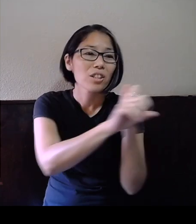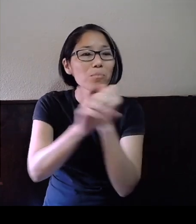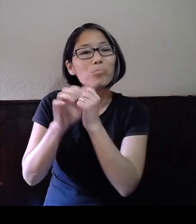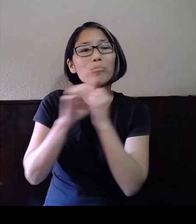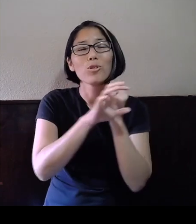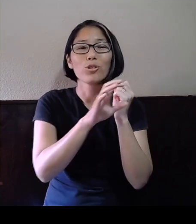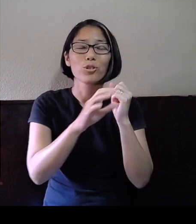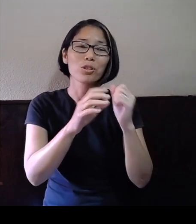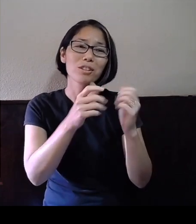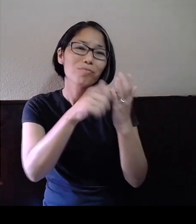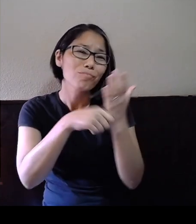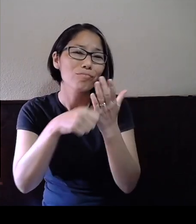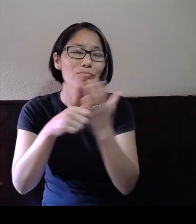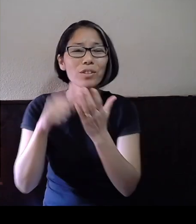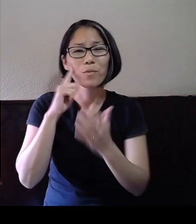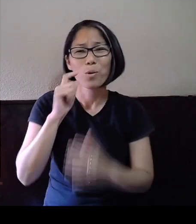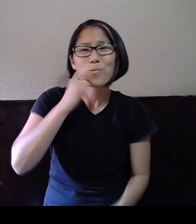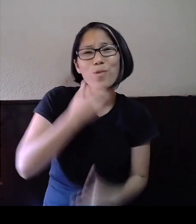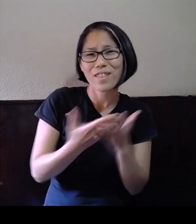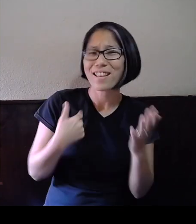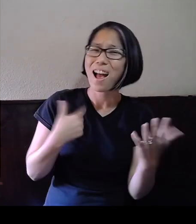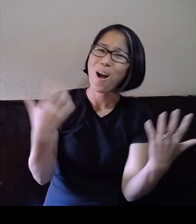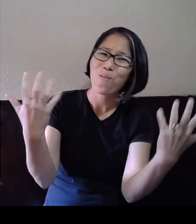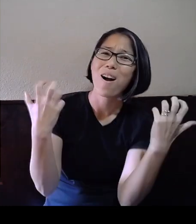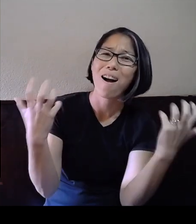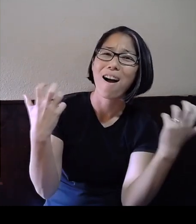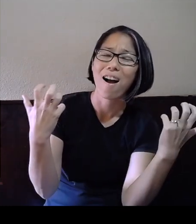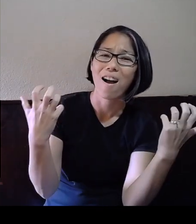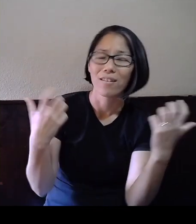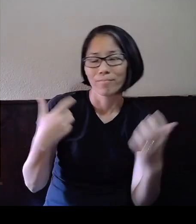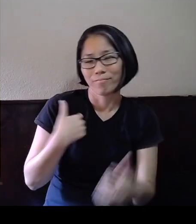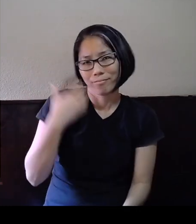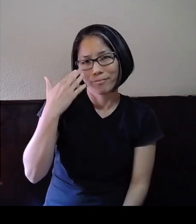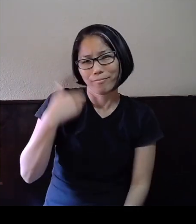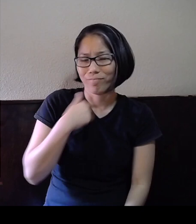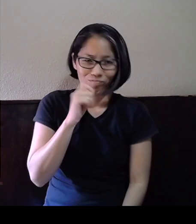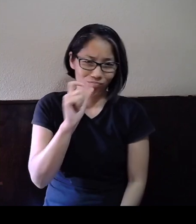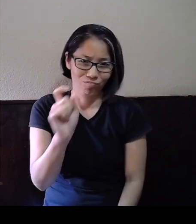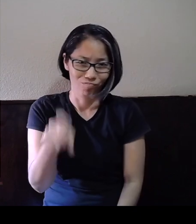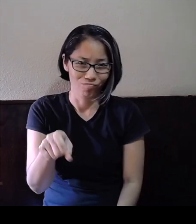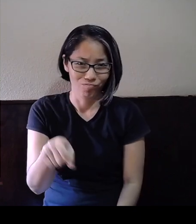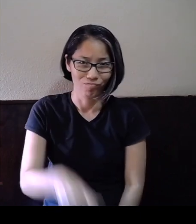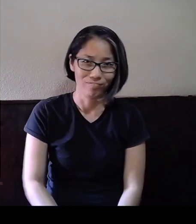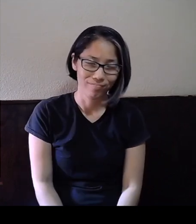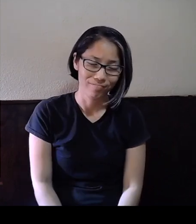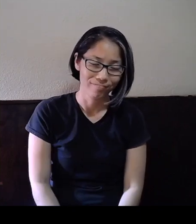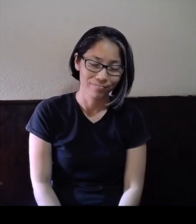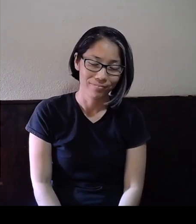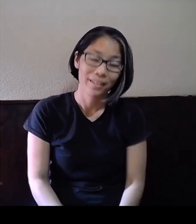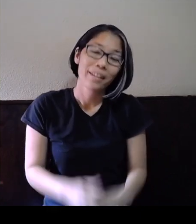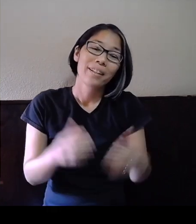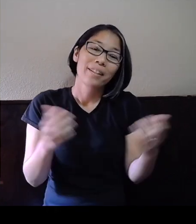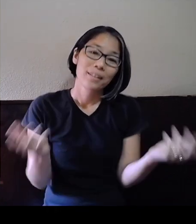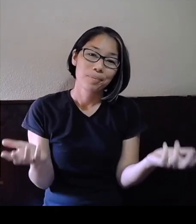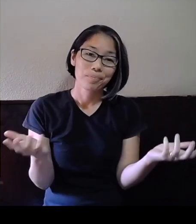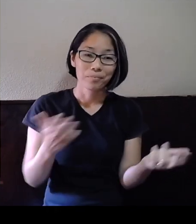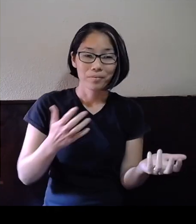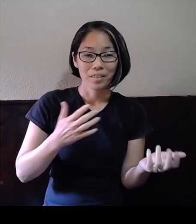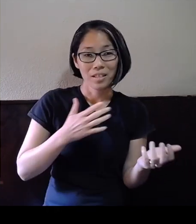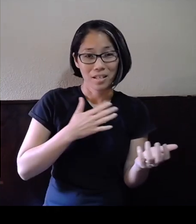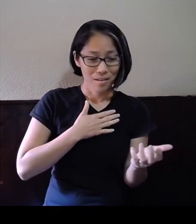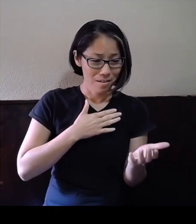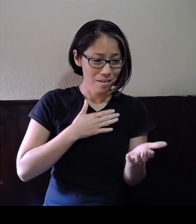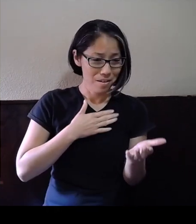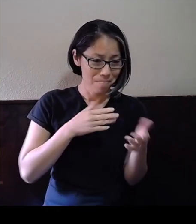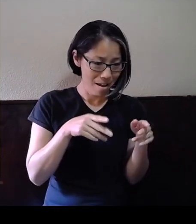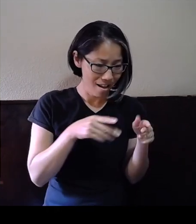catalogs for cool stuff that I really want, but I know I don't need. Besides, my